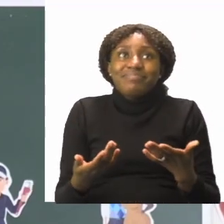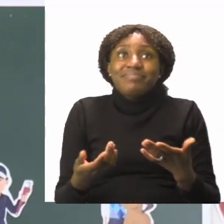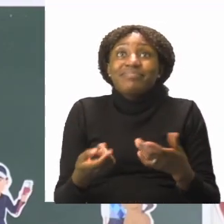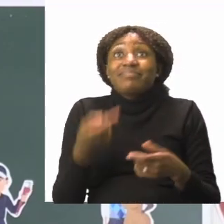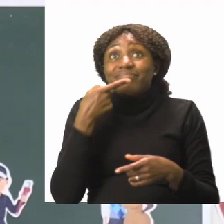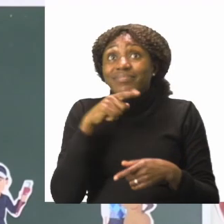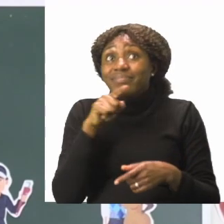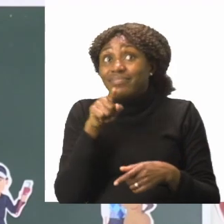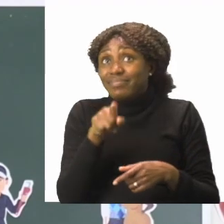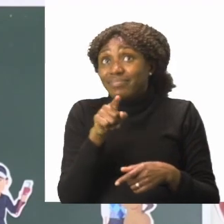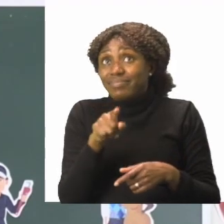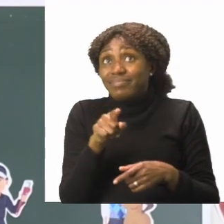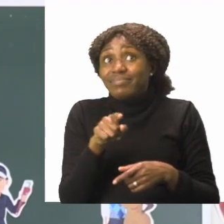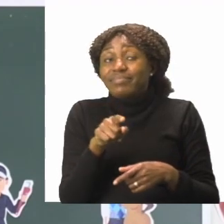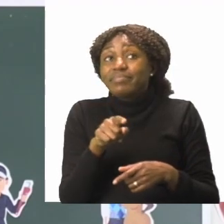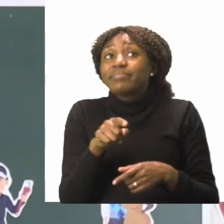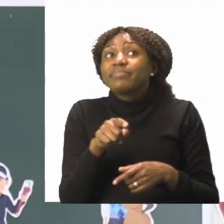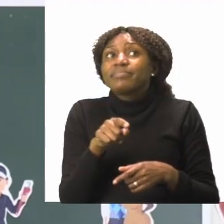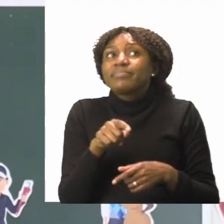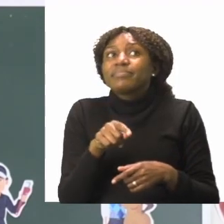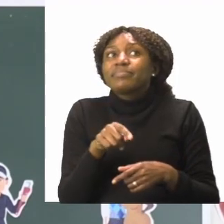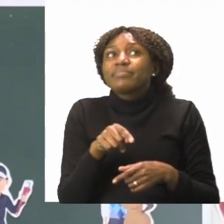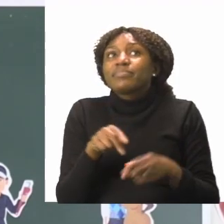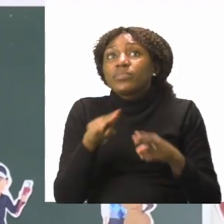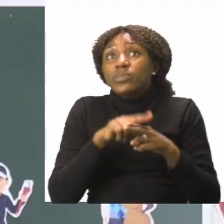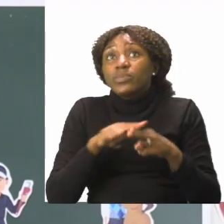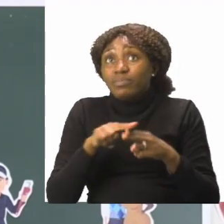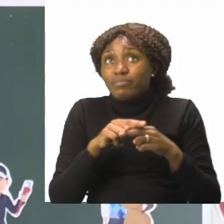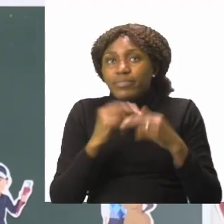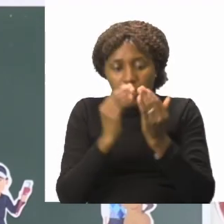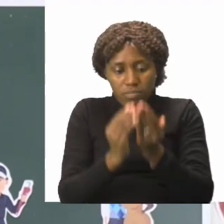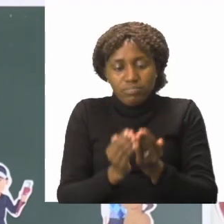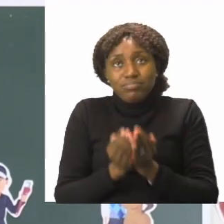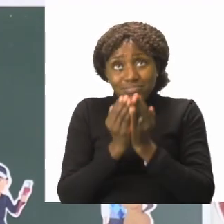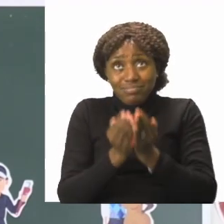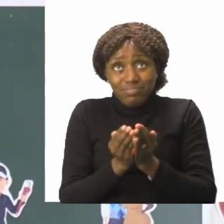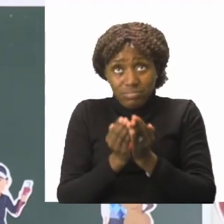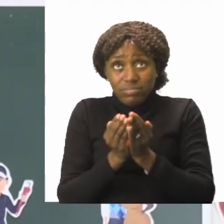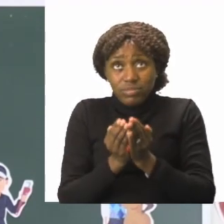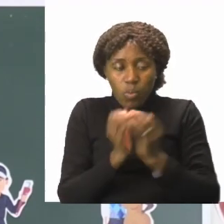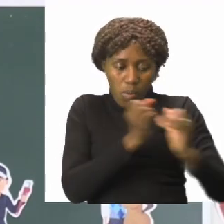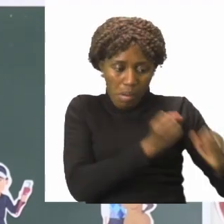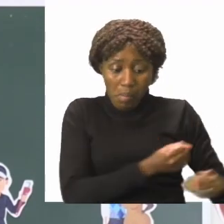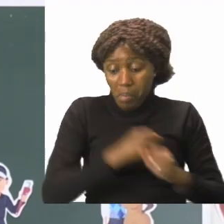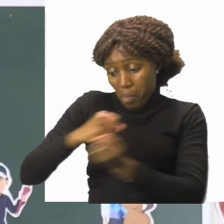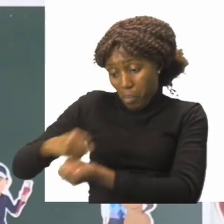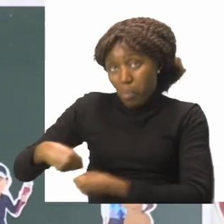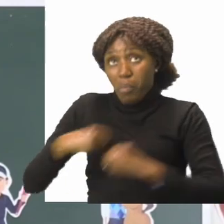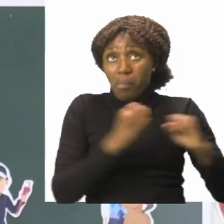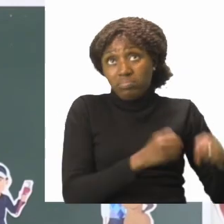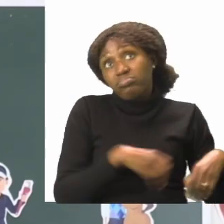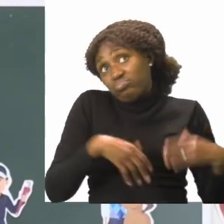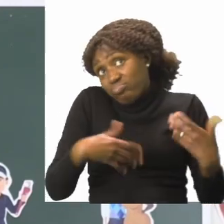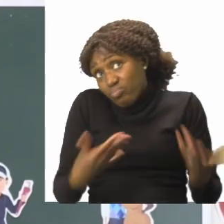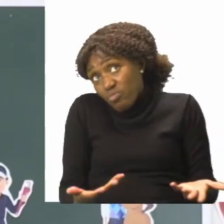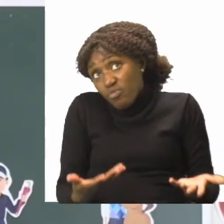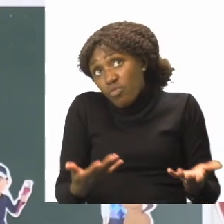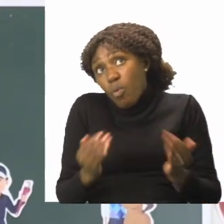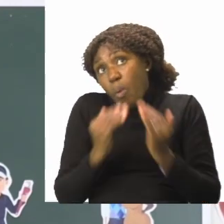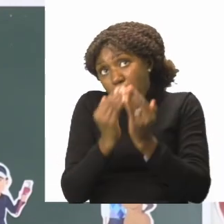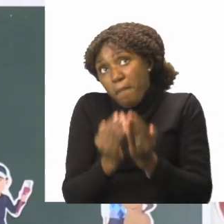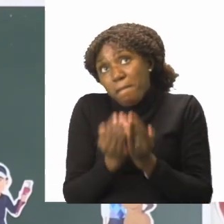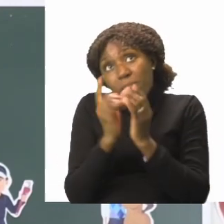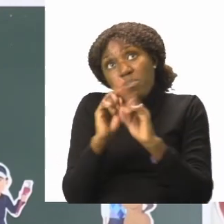is someone who also uses a boat when they are fishing so that they can carry as many fish